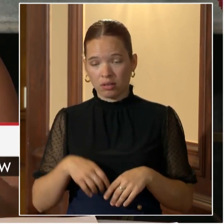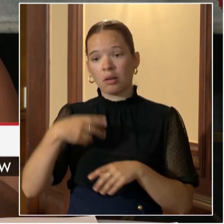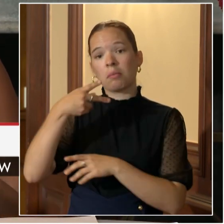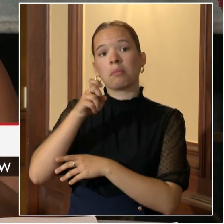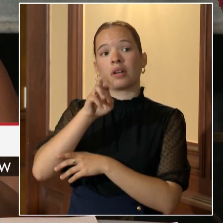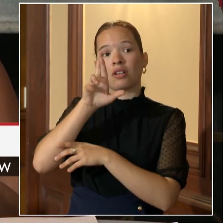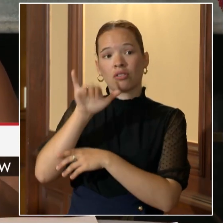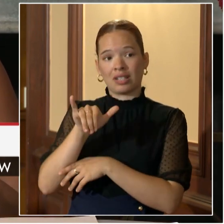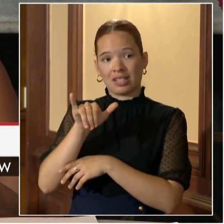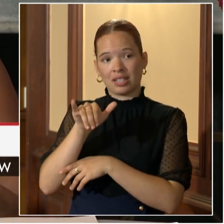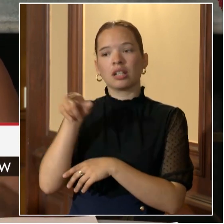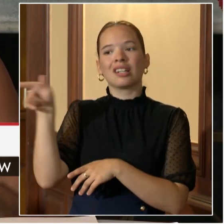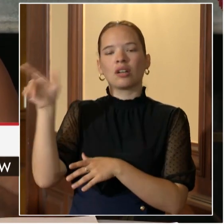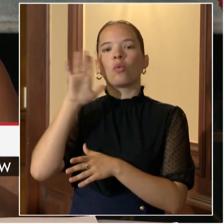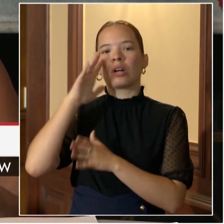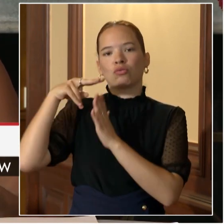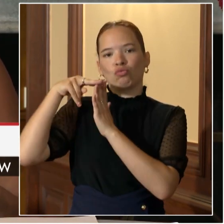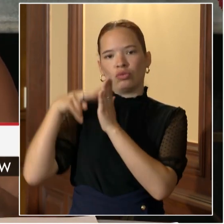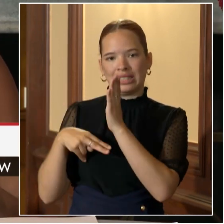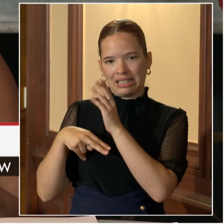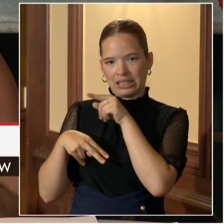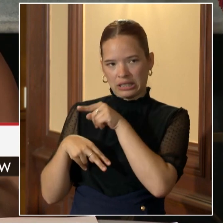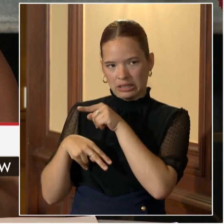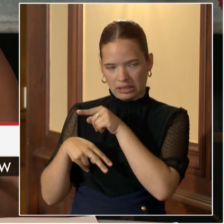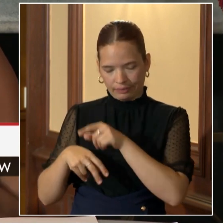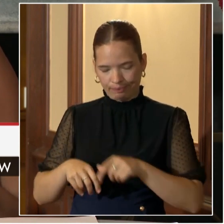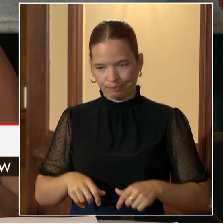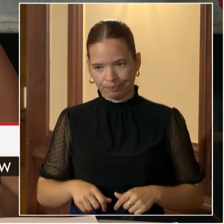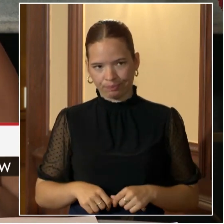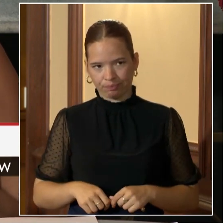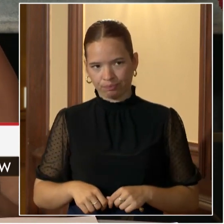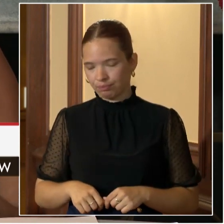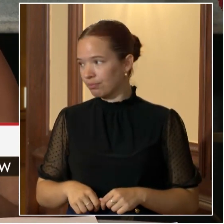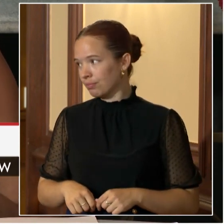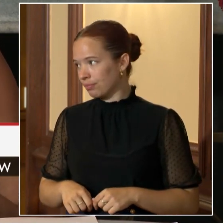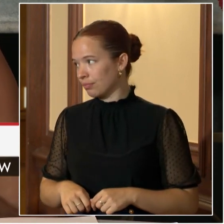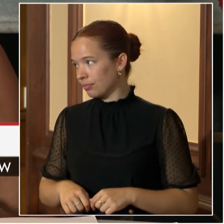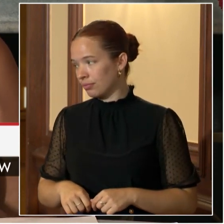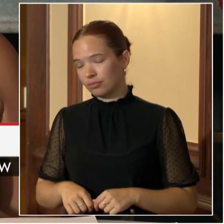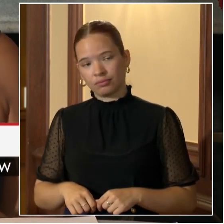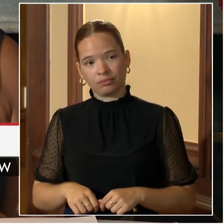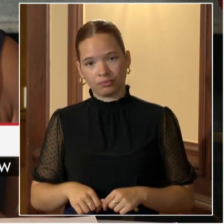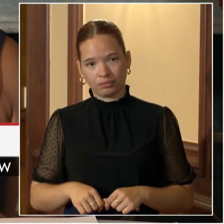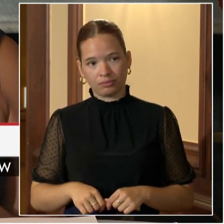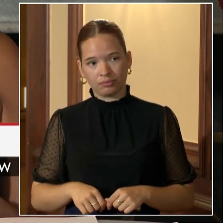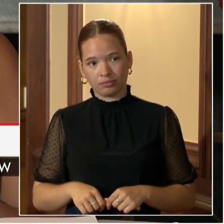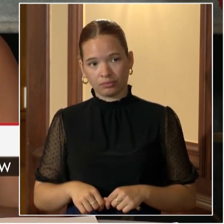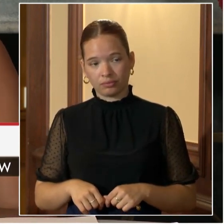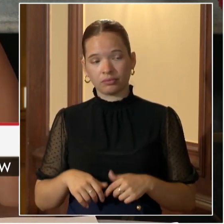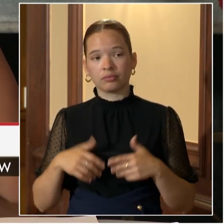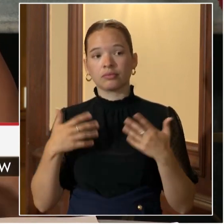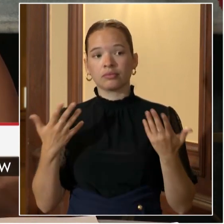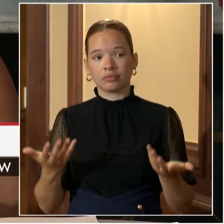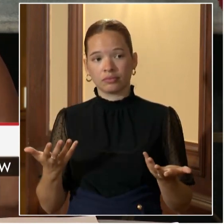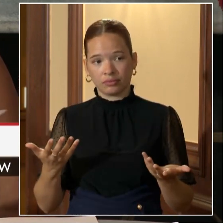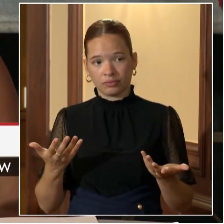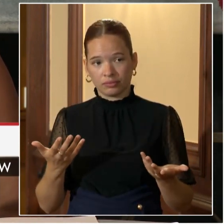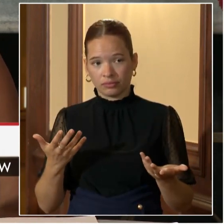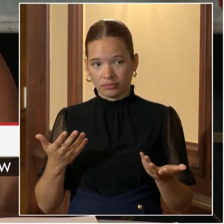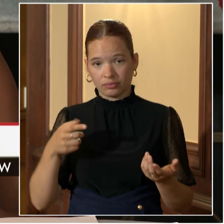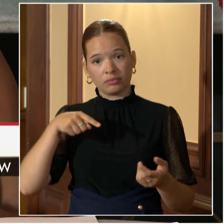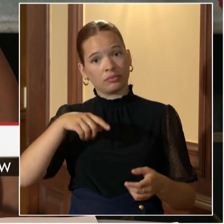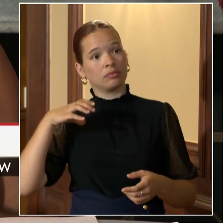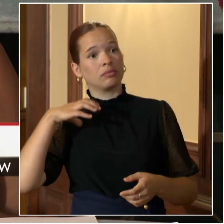meat of our comments. But this commission, along with our statehood delegation and the work of our